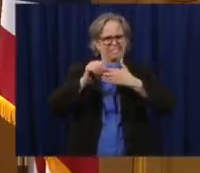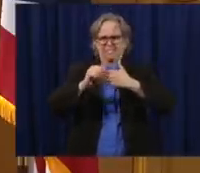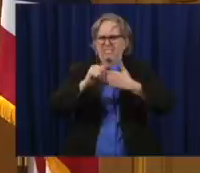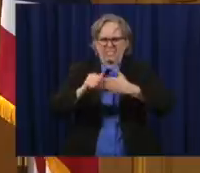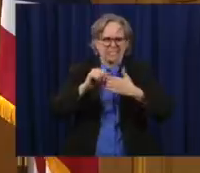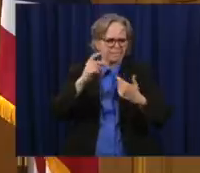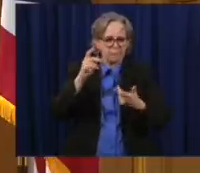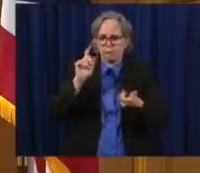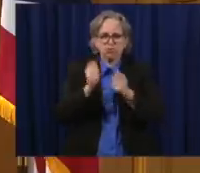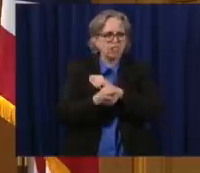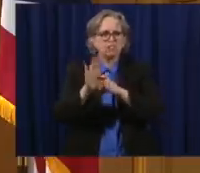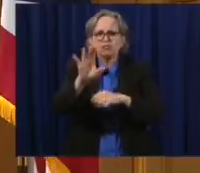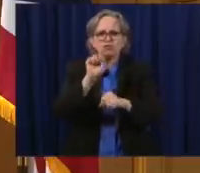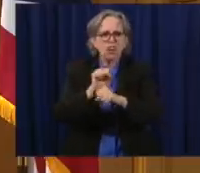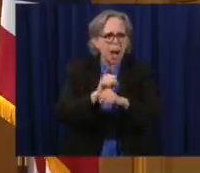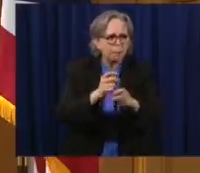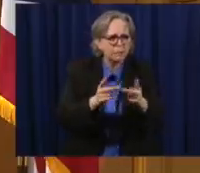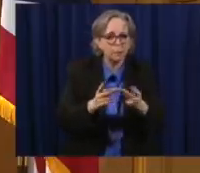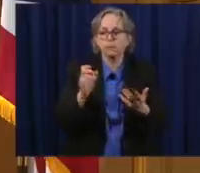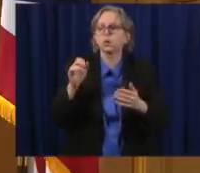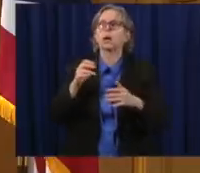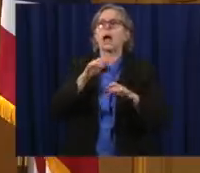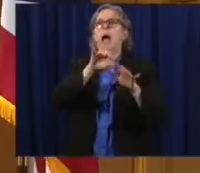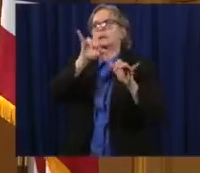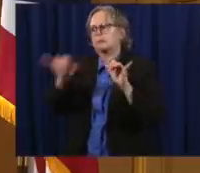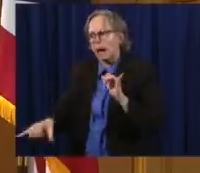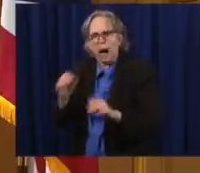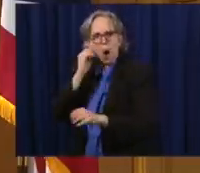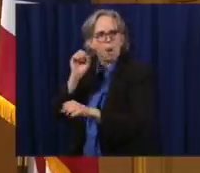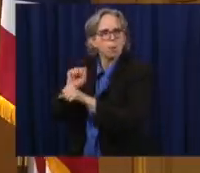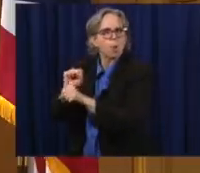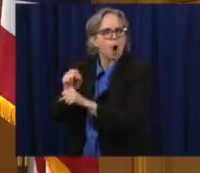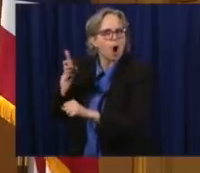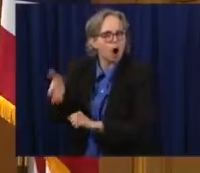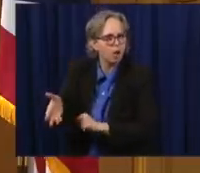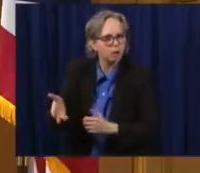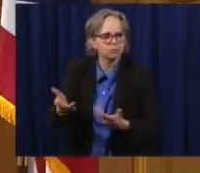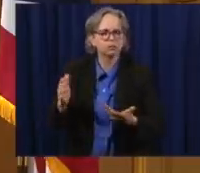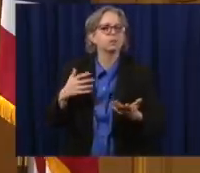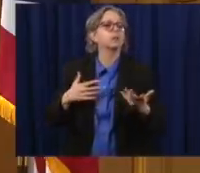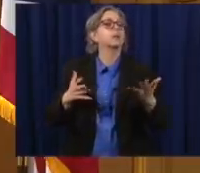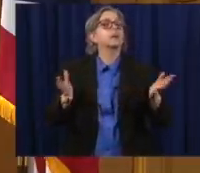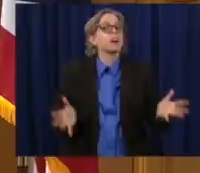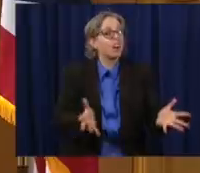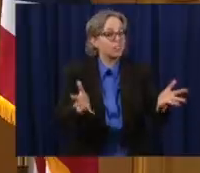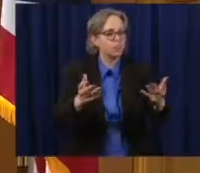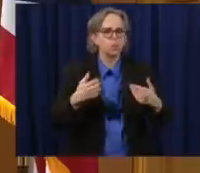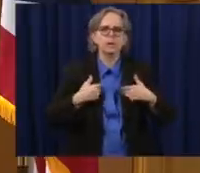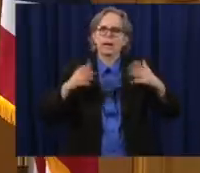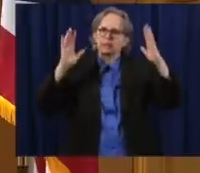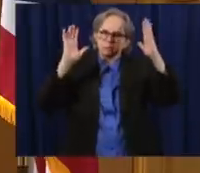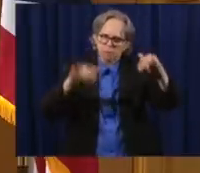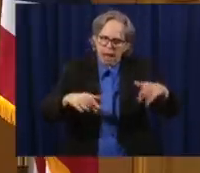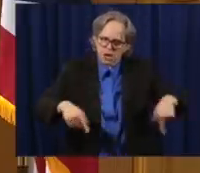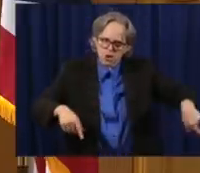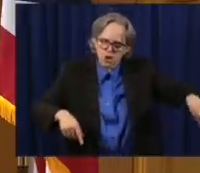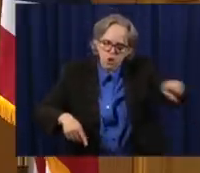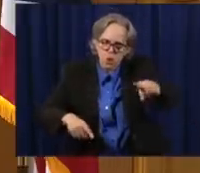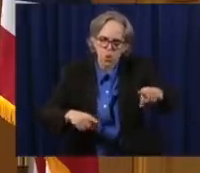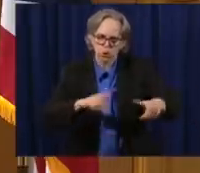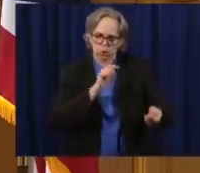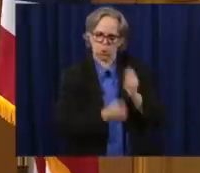office, then we really want to encourage companies to do that, and we would expect them to do that. So this is a delicate